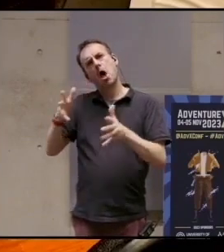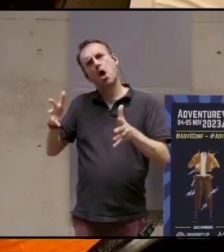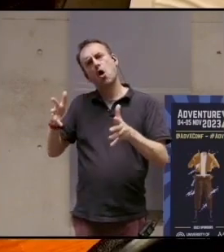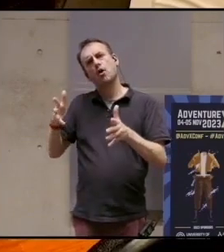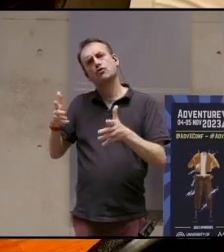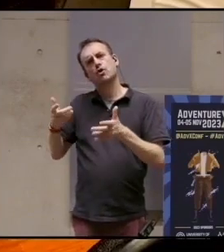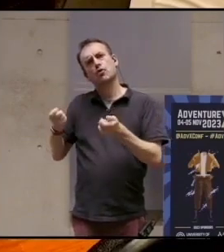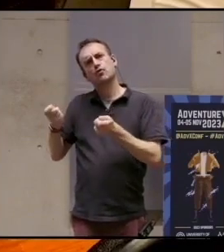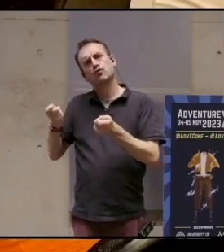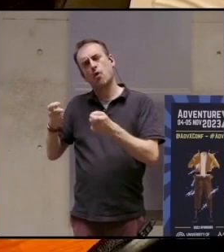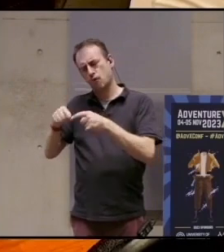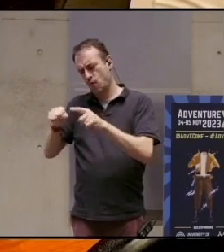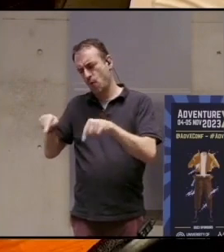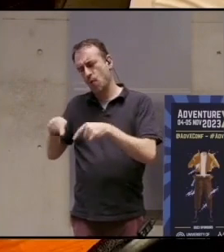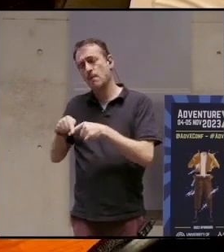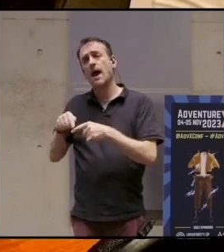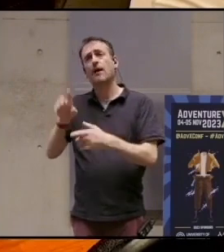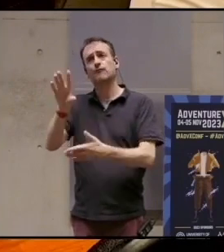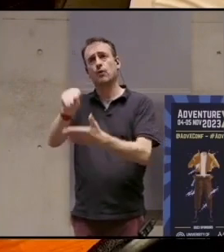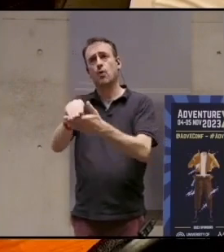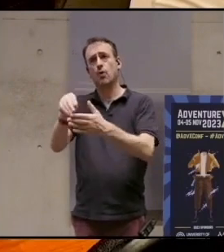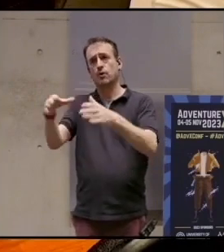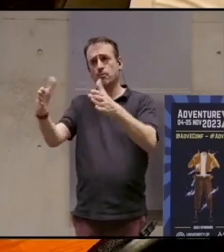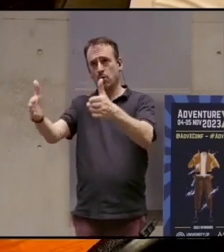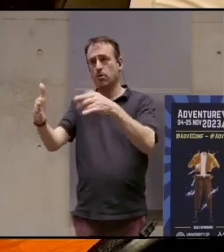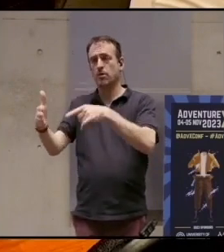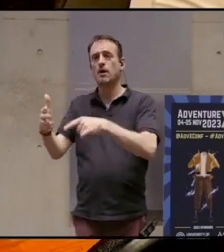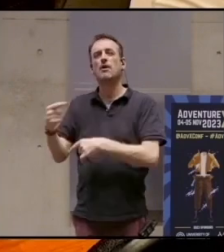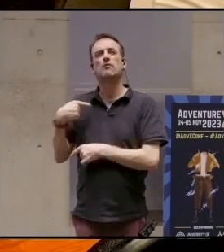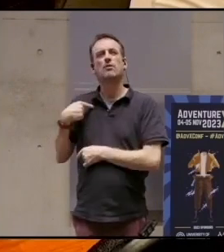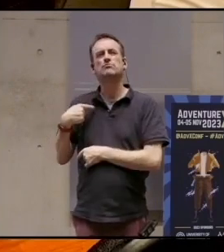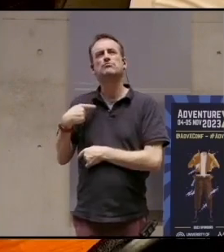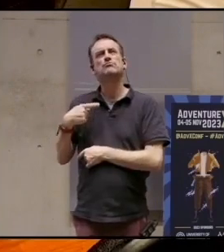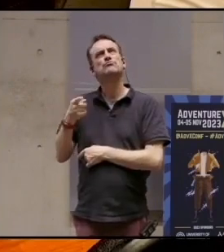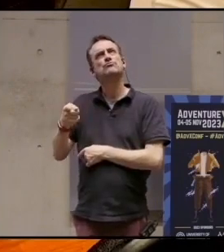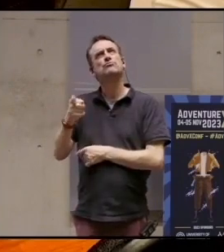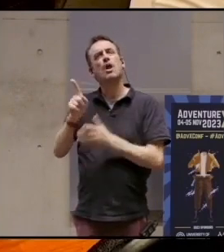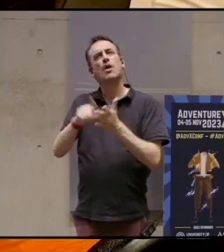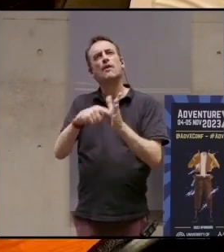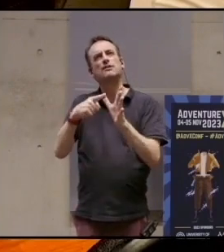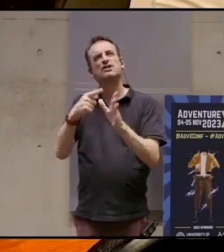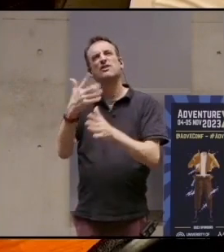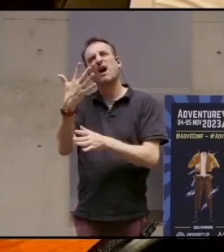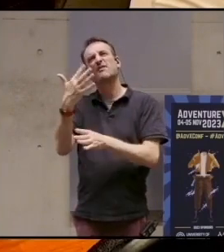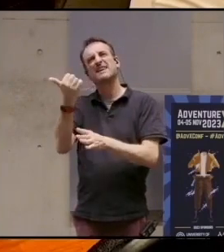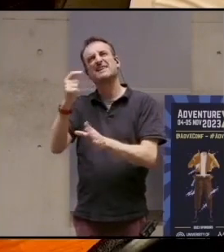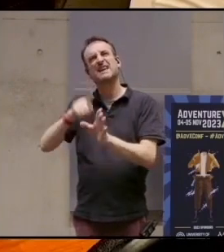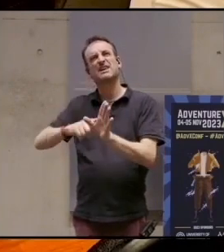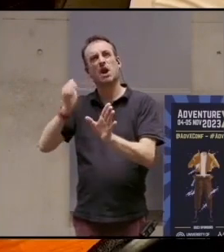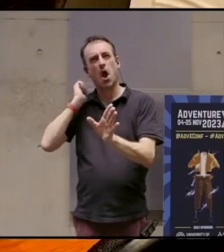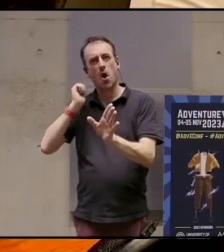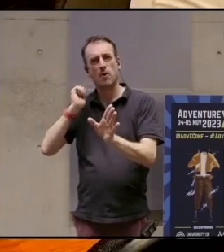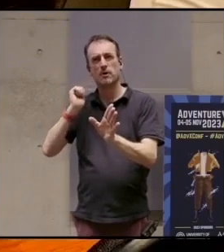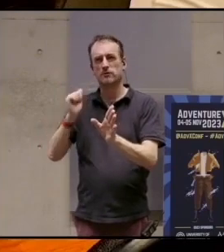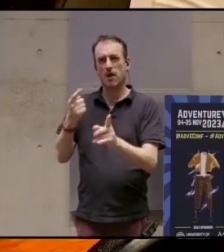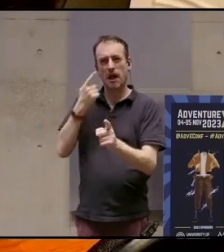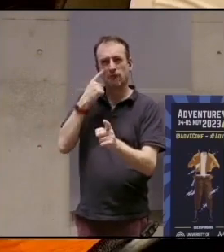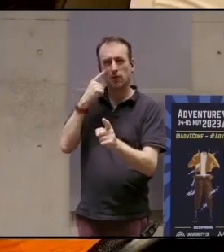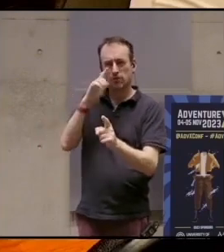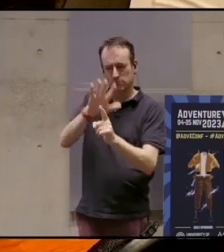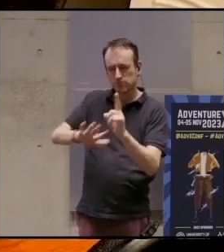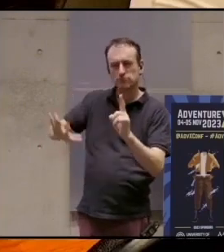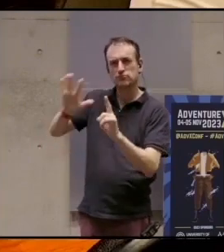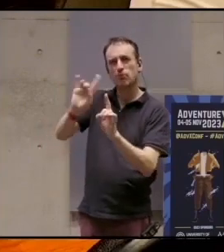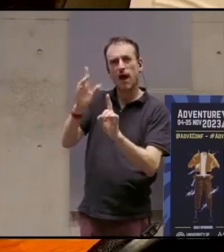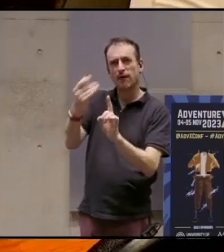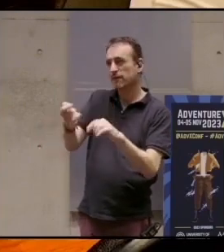and recording booth from a trip to Los Angeles 5 or 6 years ago. So let's take a look around. These are some of the things that you might see.